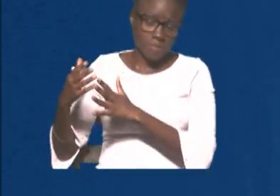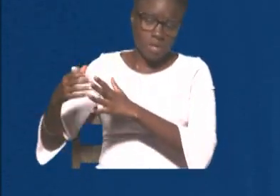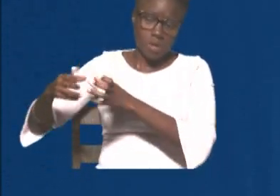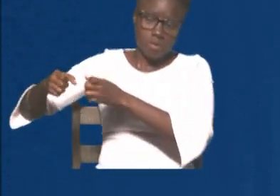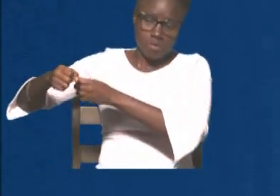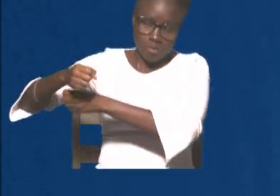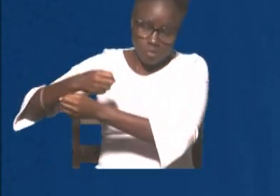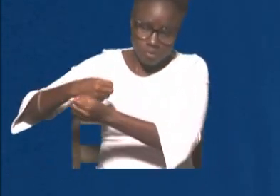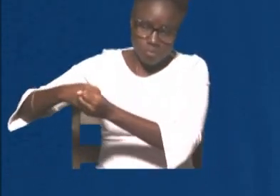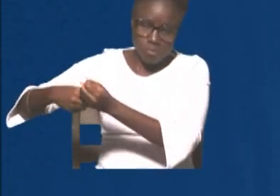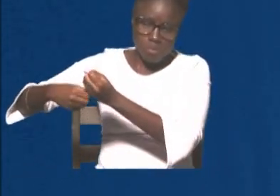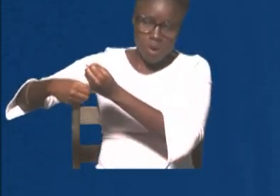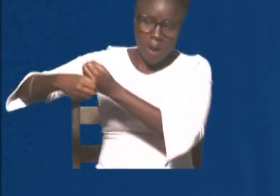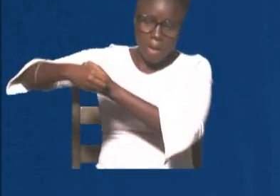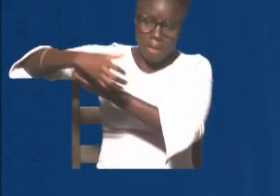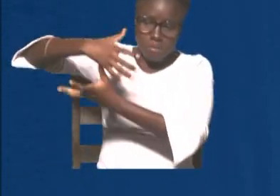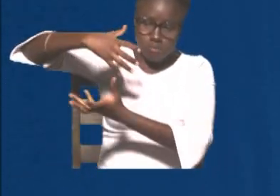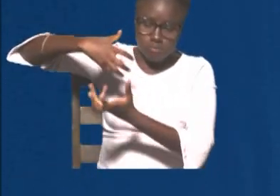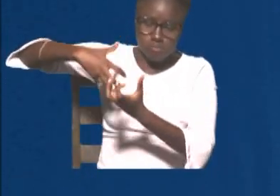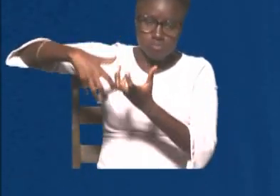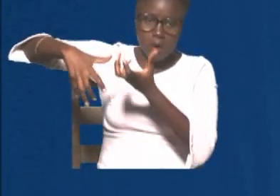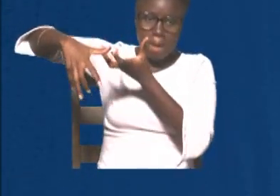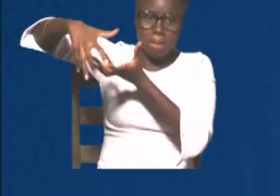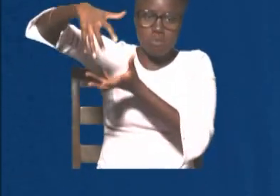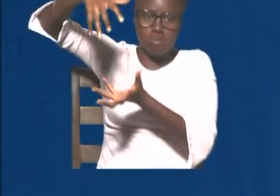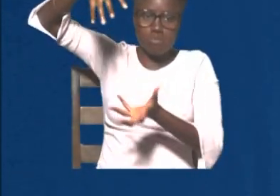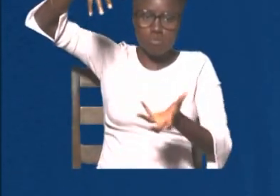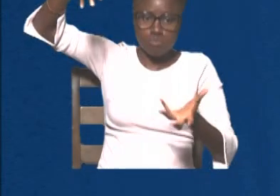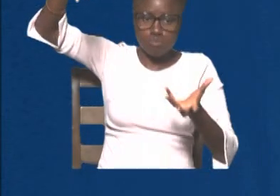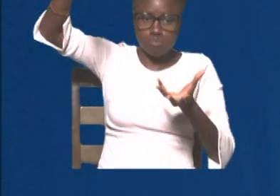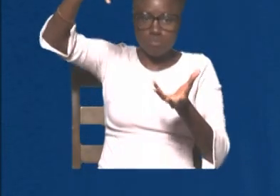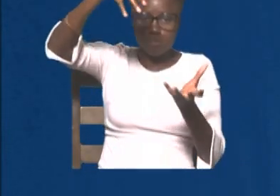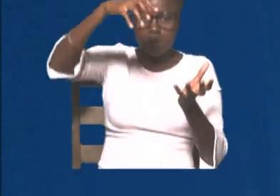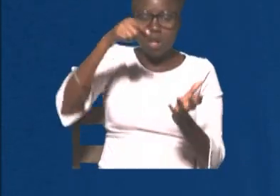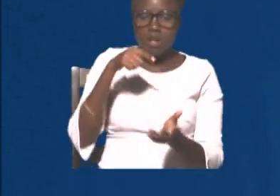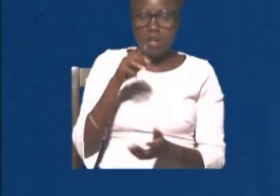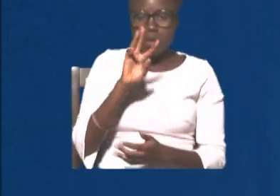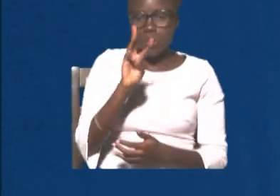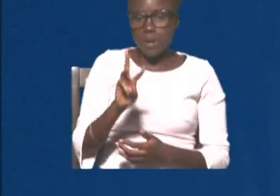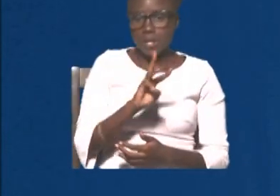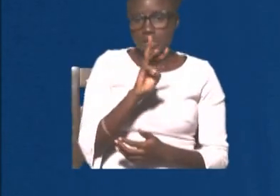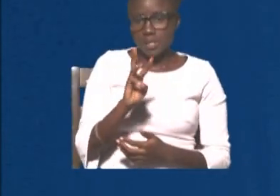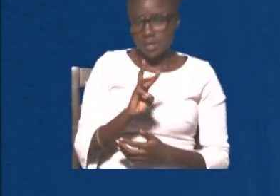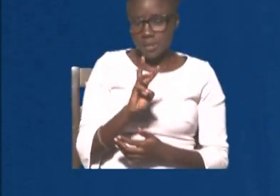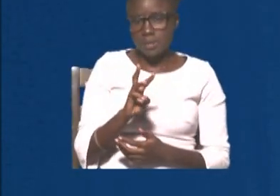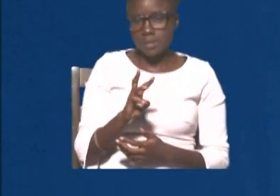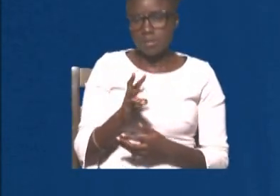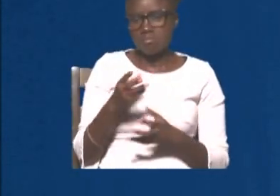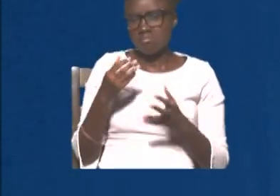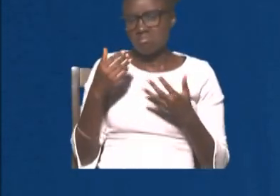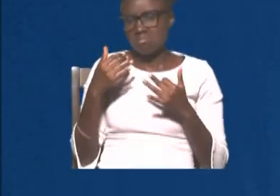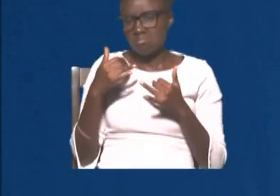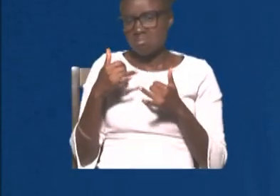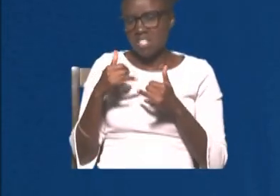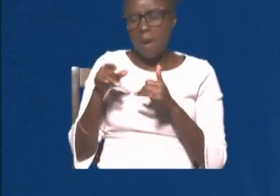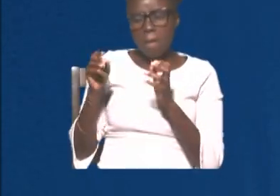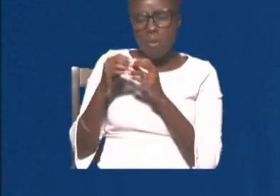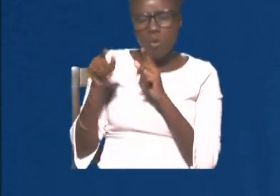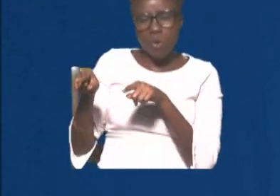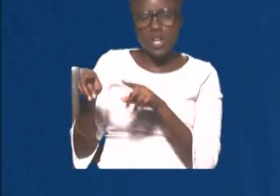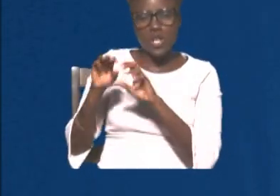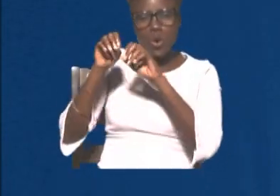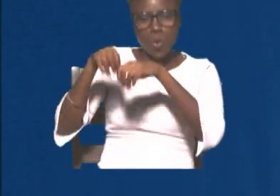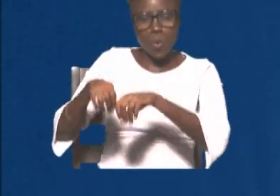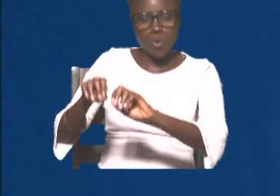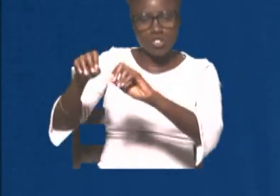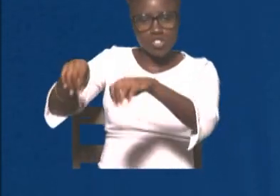into a Category 3 hurricane by Wednesday. Now, while most of that severe weather remains offshore, parts of Mexico and